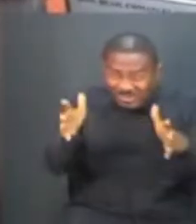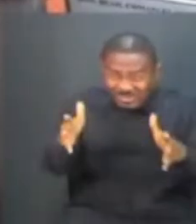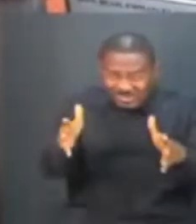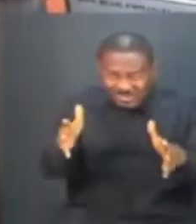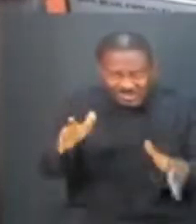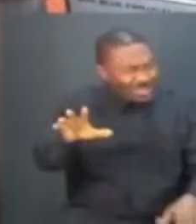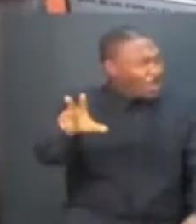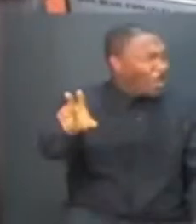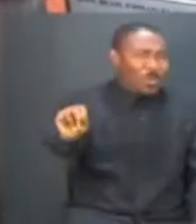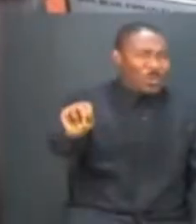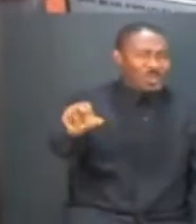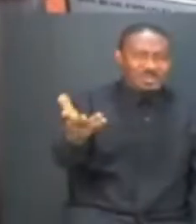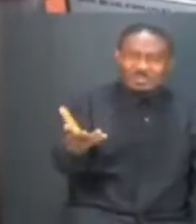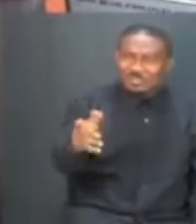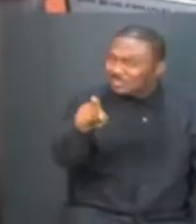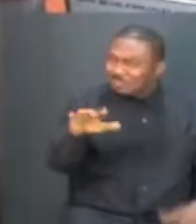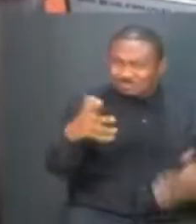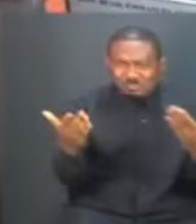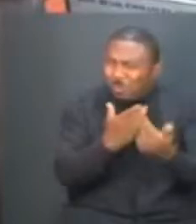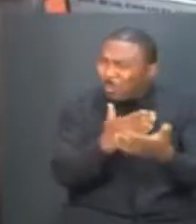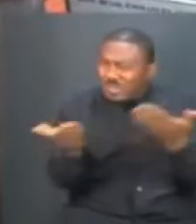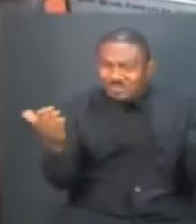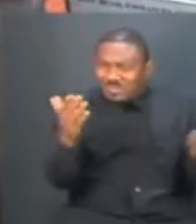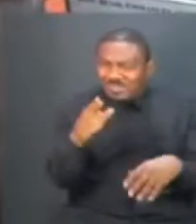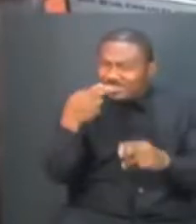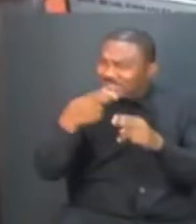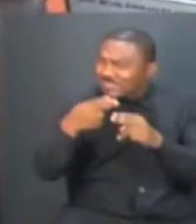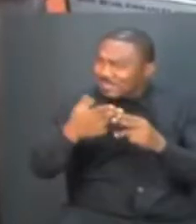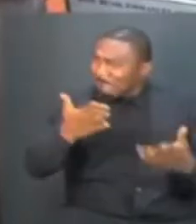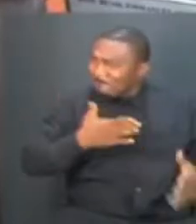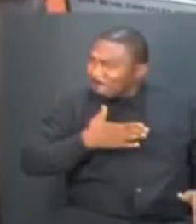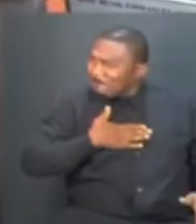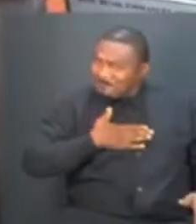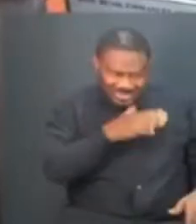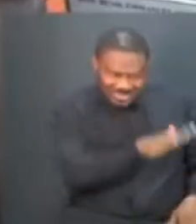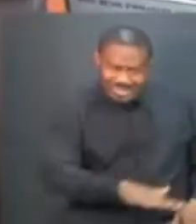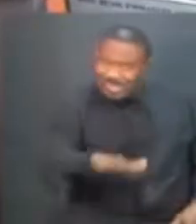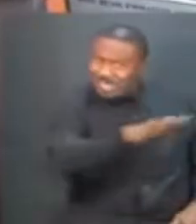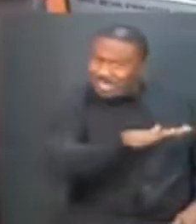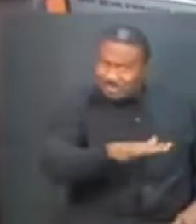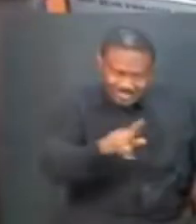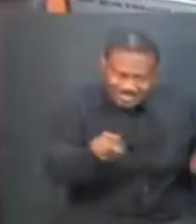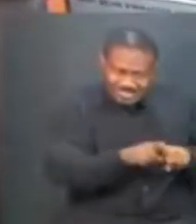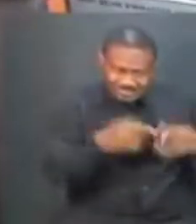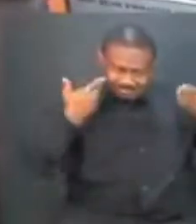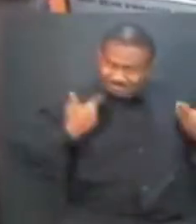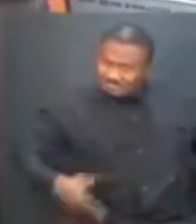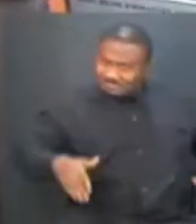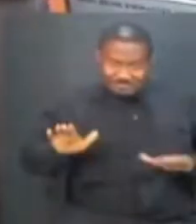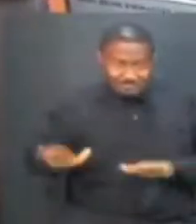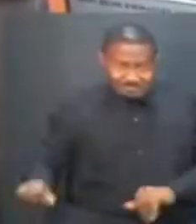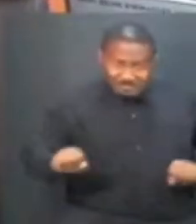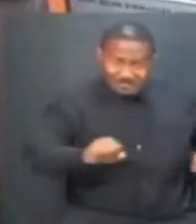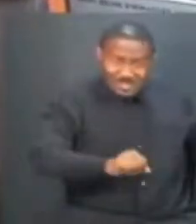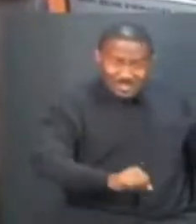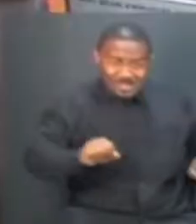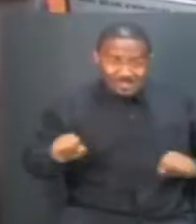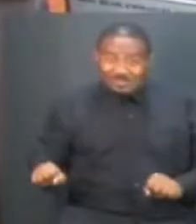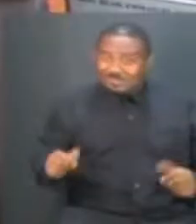What you call smoke or fugu or batakari is accustomed to my traditional area. This is our batakari. This is how we wear